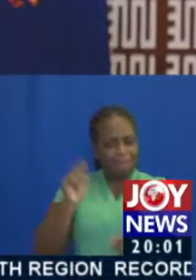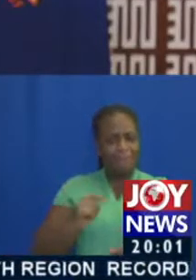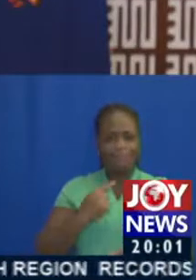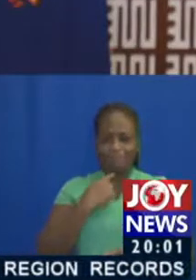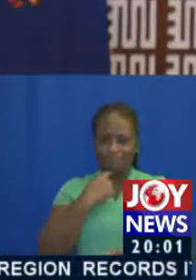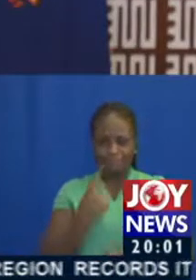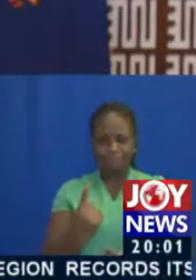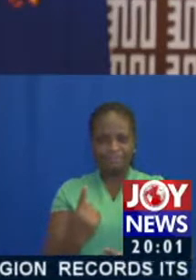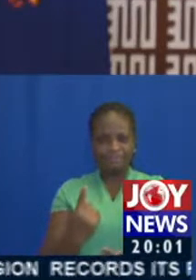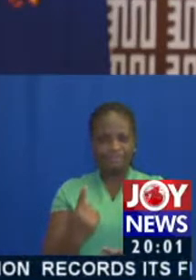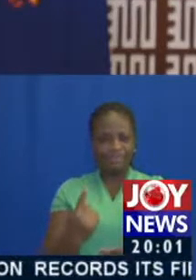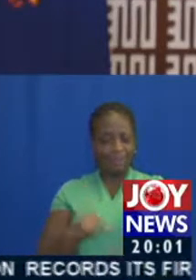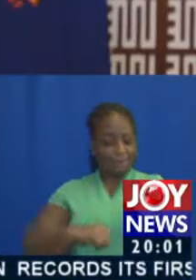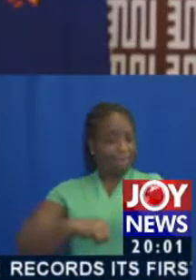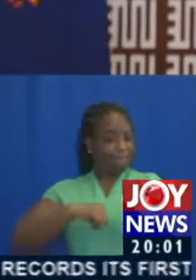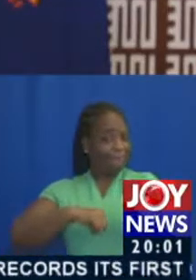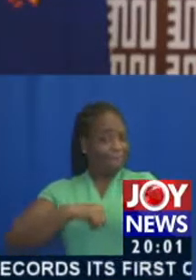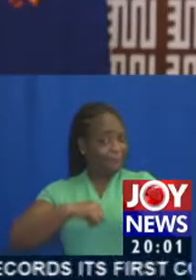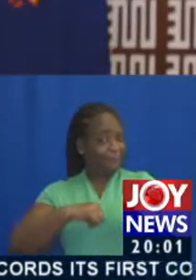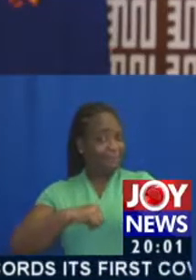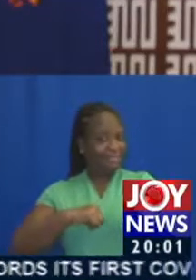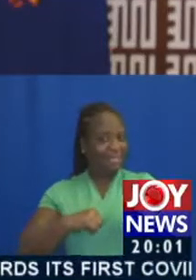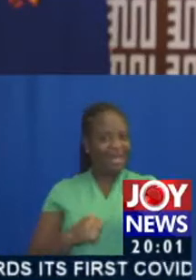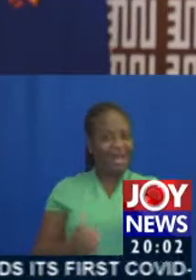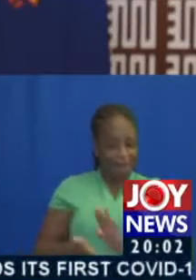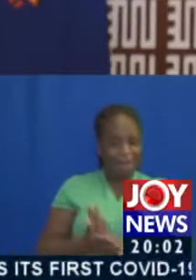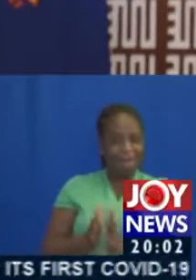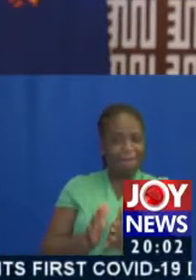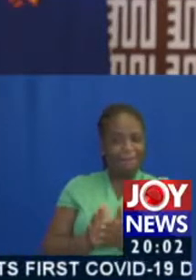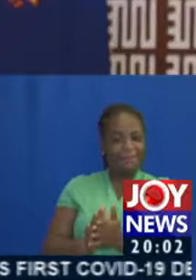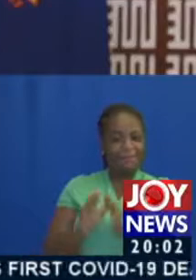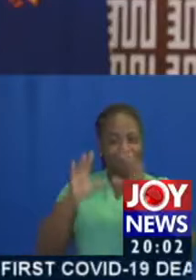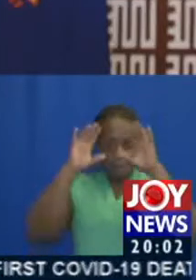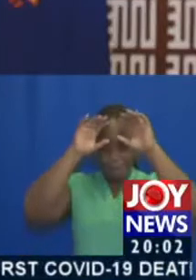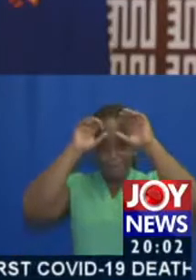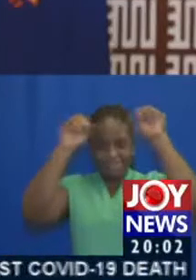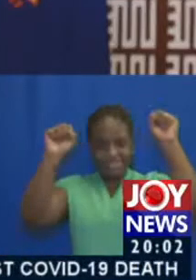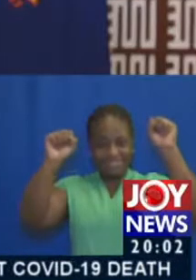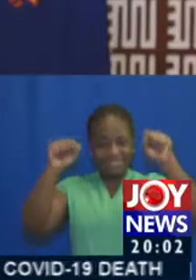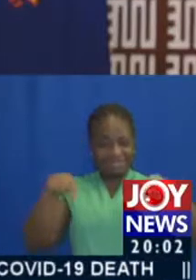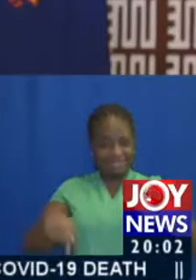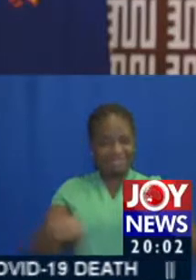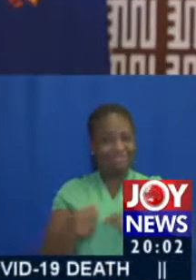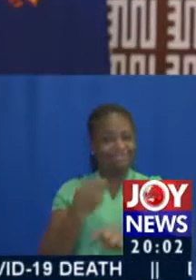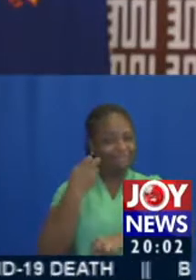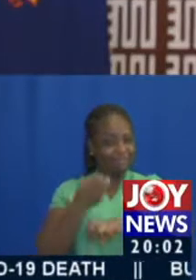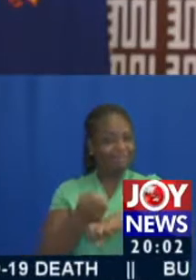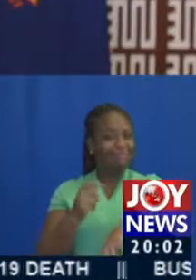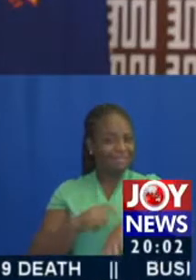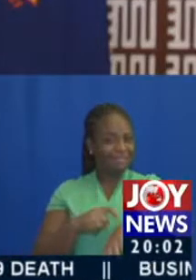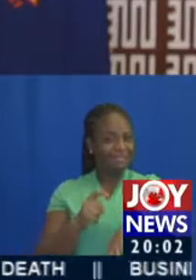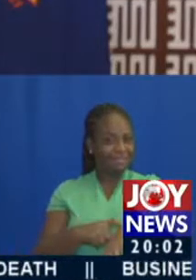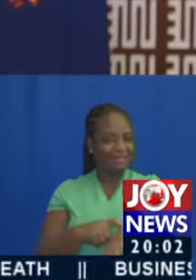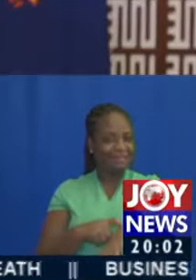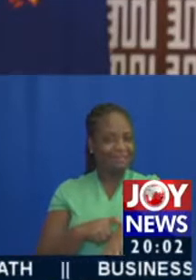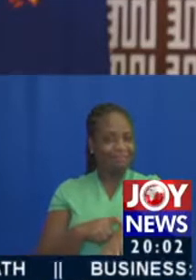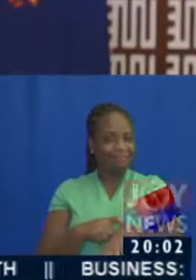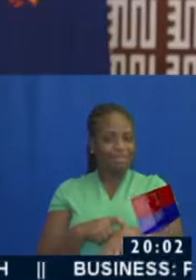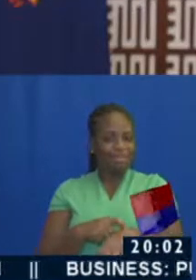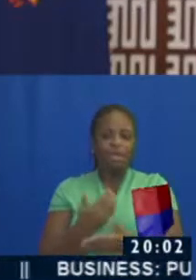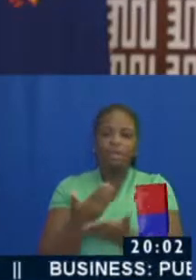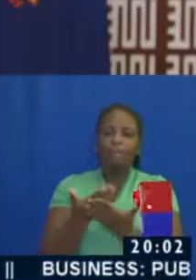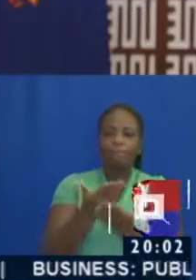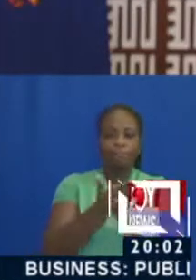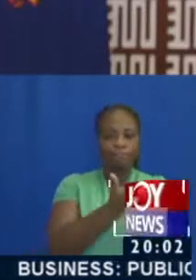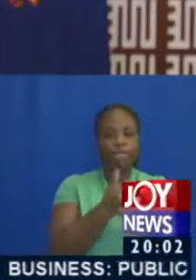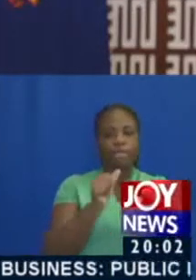repeat how proud I am to be your president in these difficult times. I appeal to